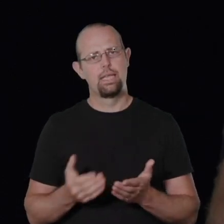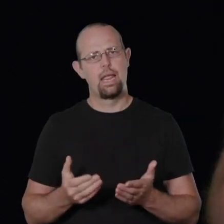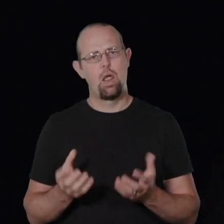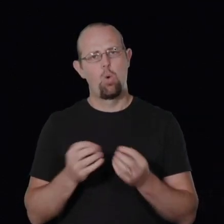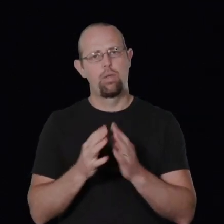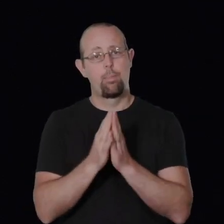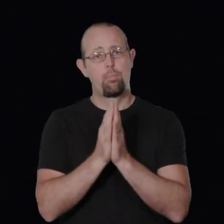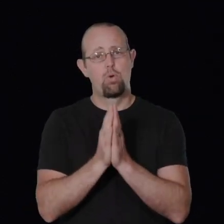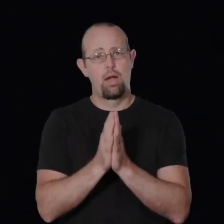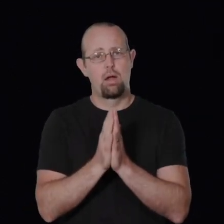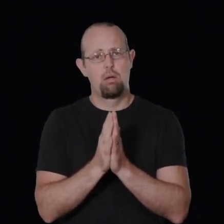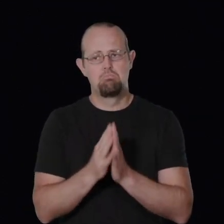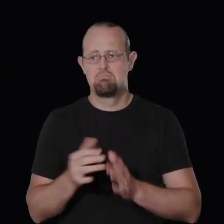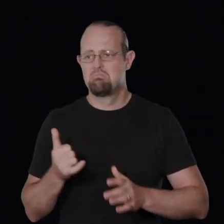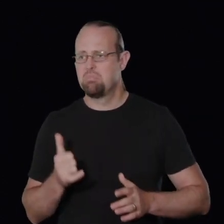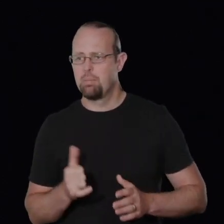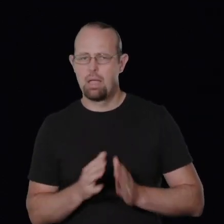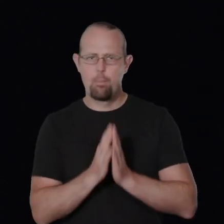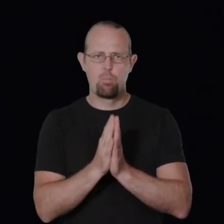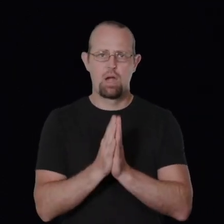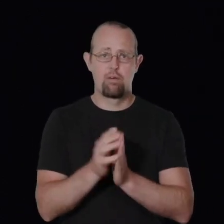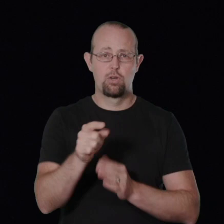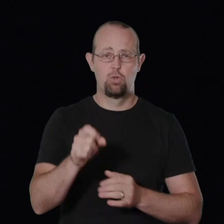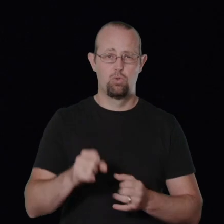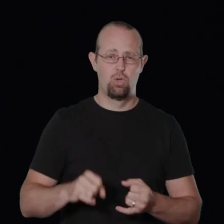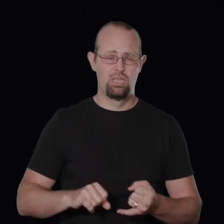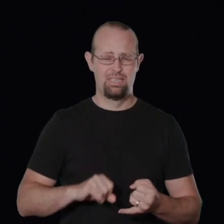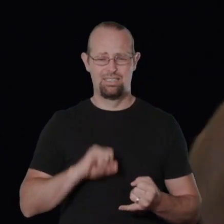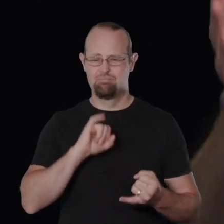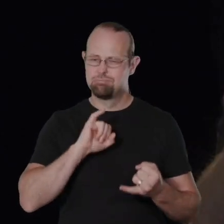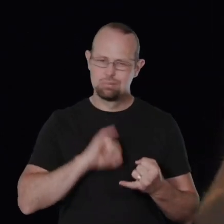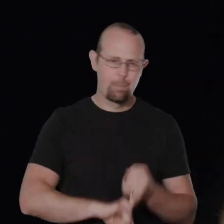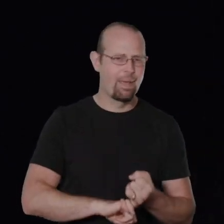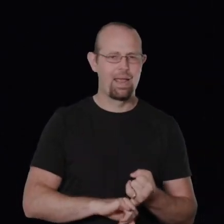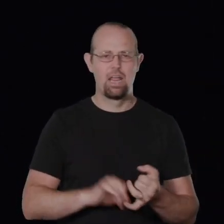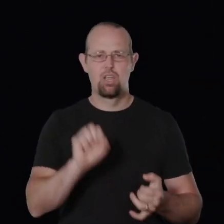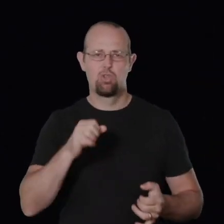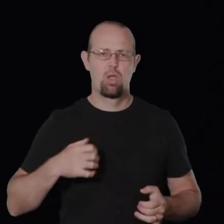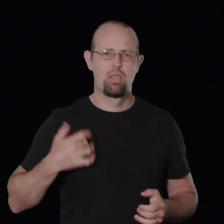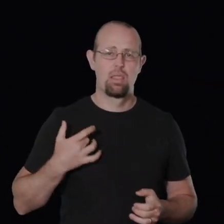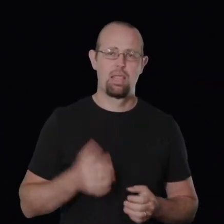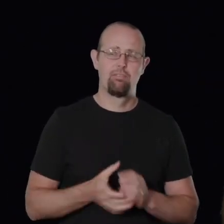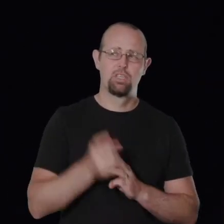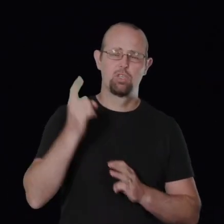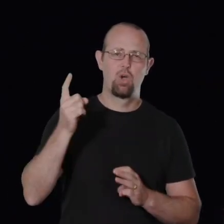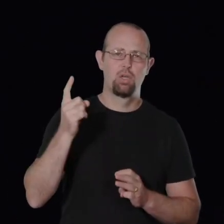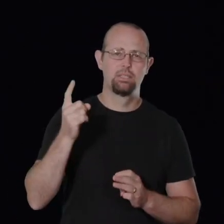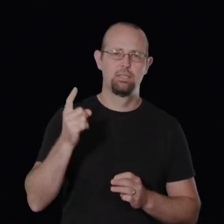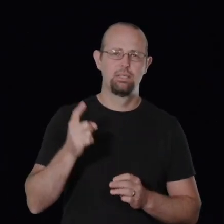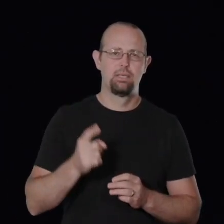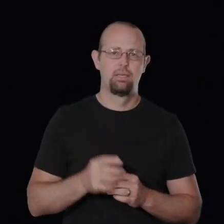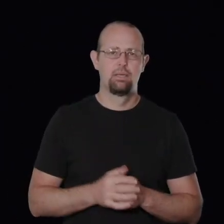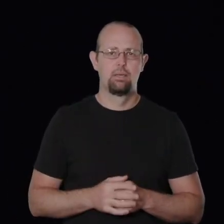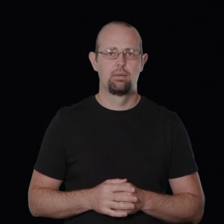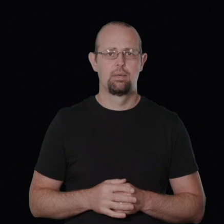to recommit your life to walking with God. Maybe you feel you're walking with God, but you want to make a commitment today